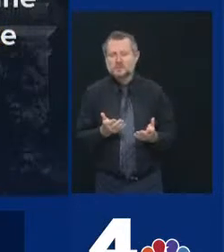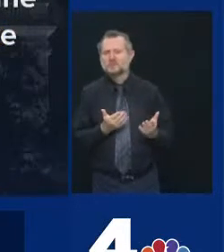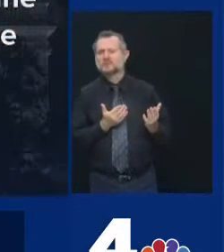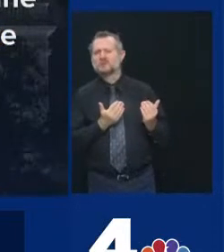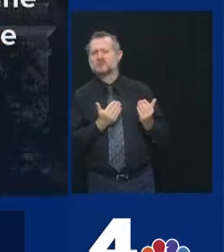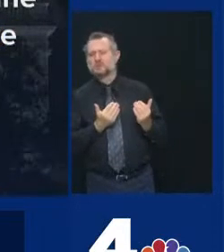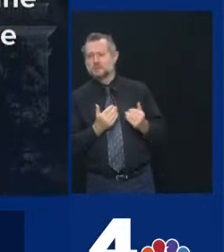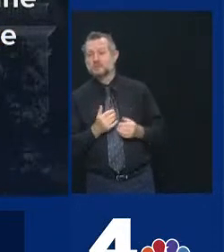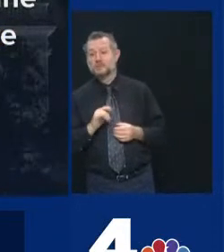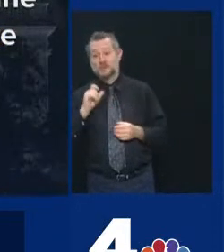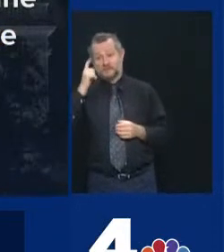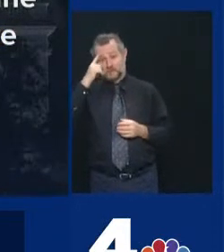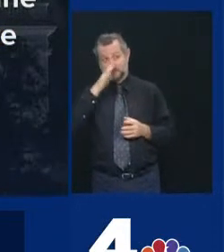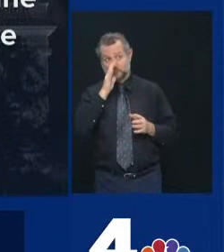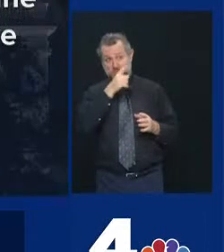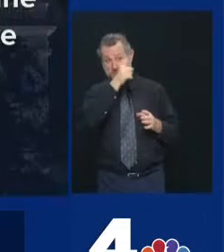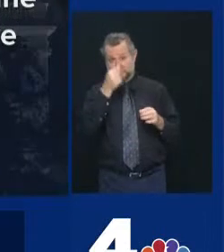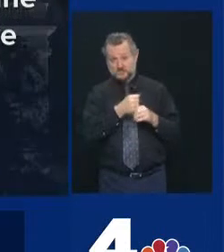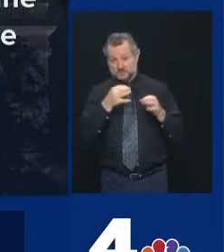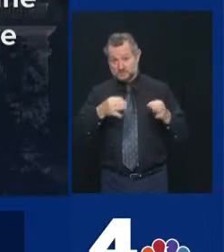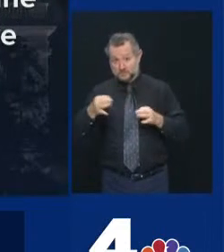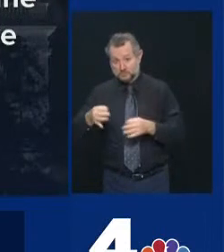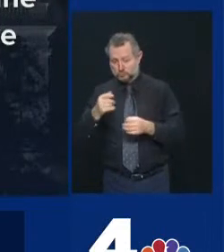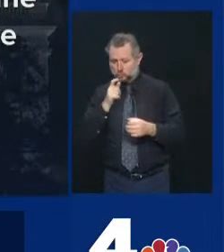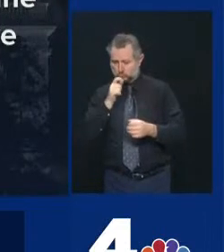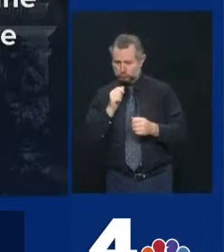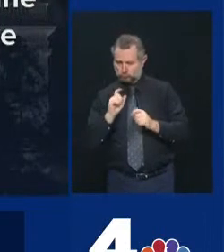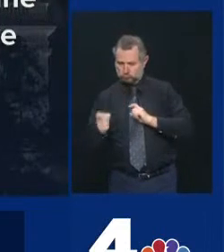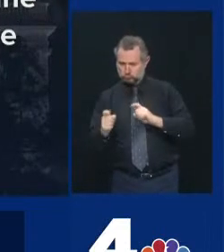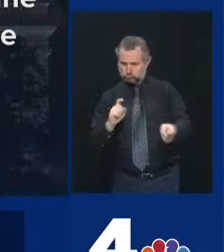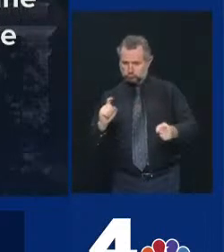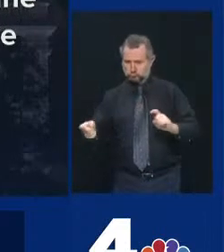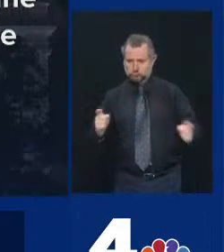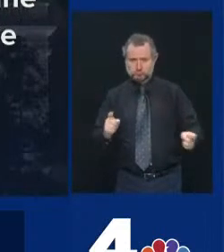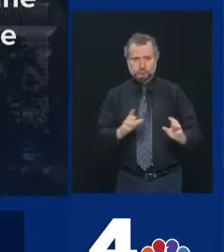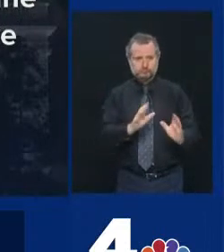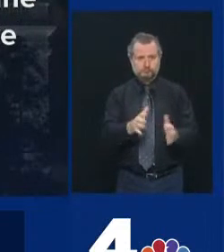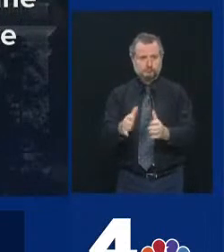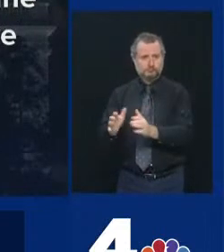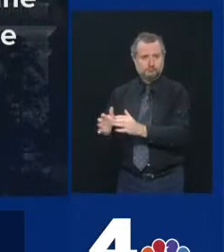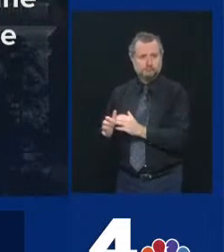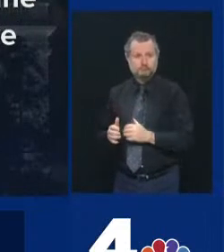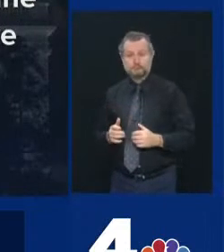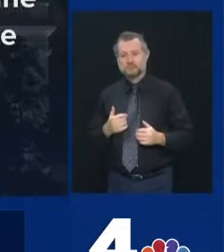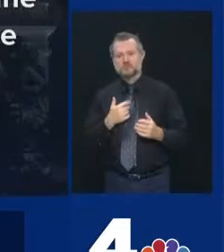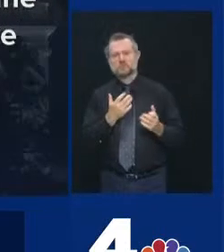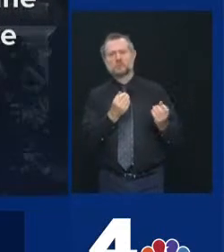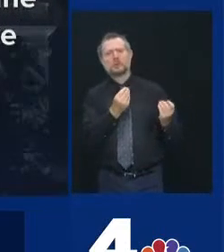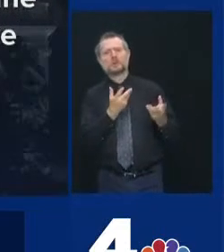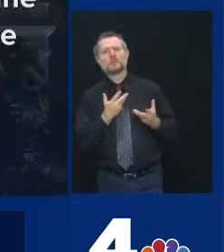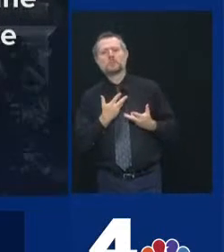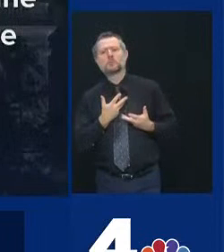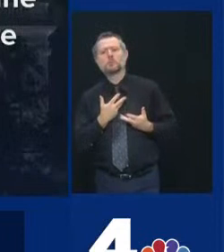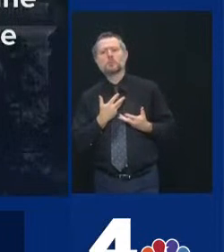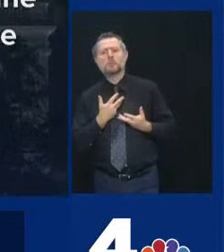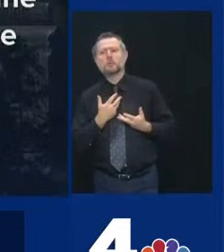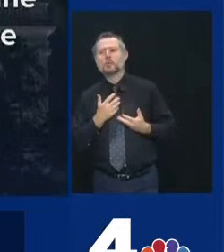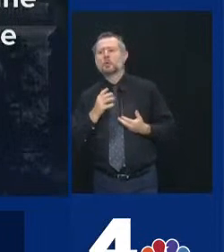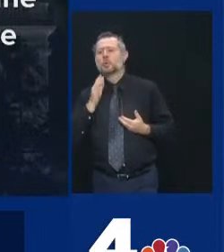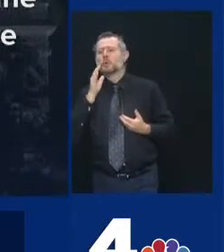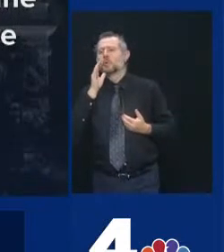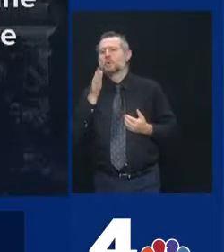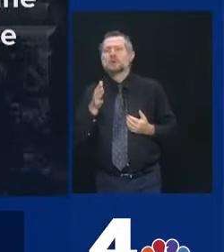government going to do that prioritization? Can they tell us if they're going to condition